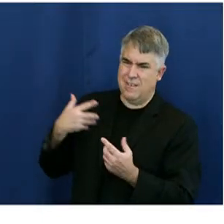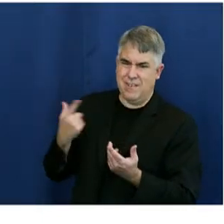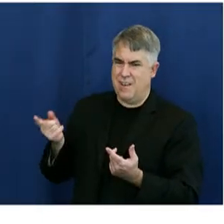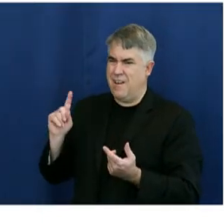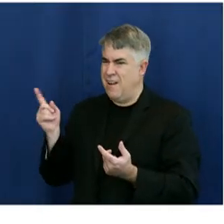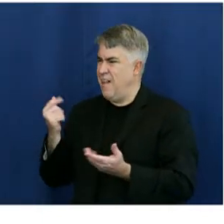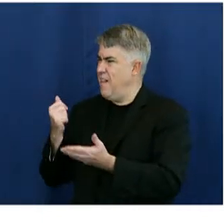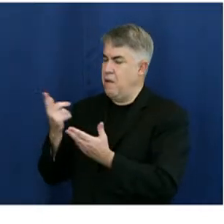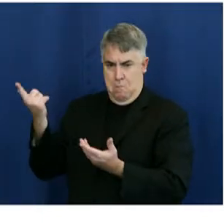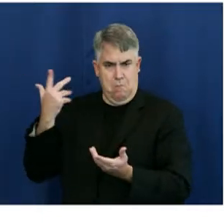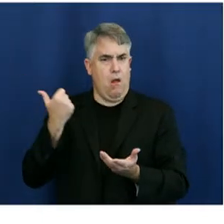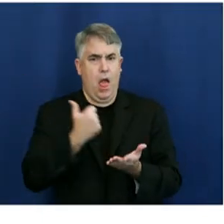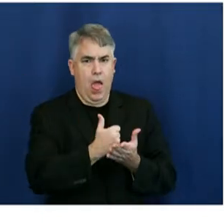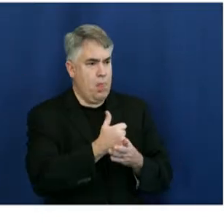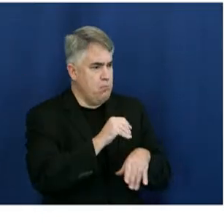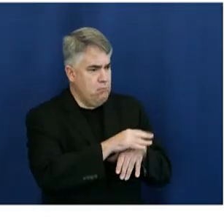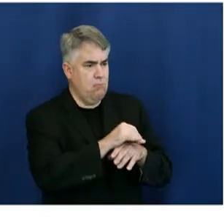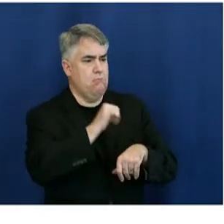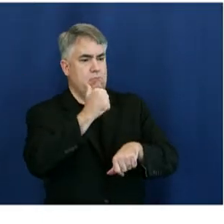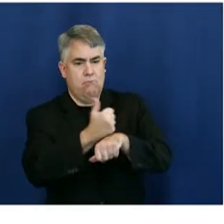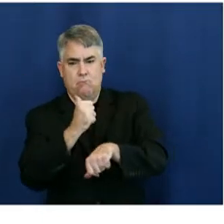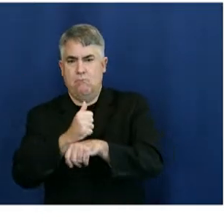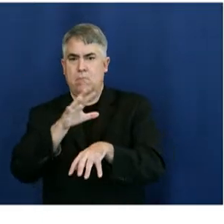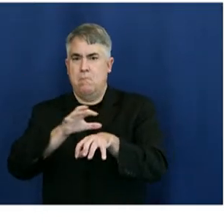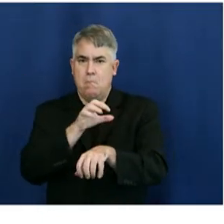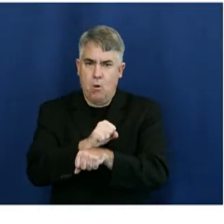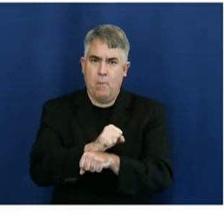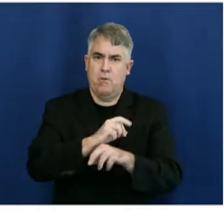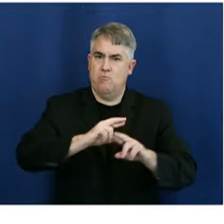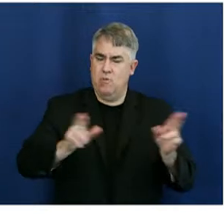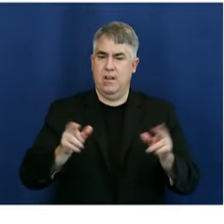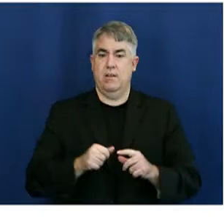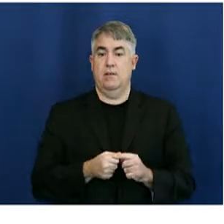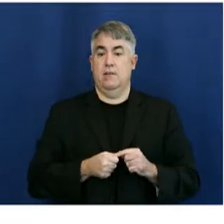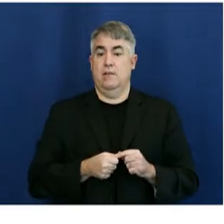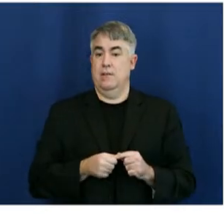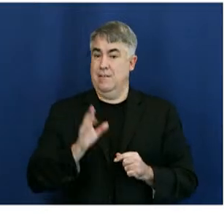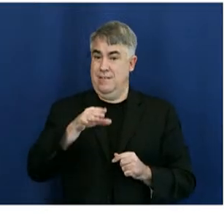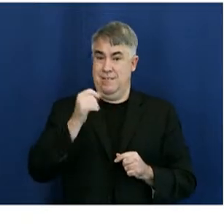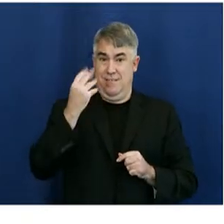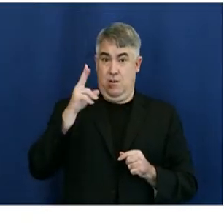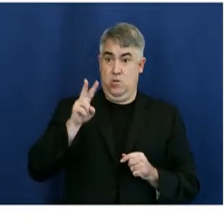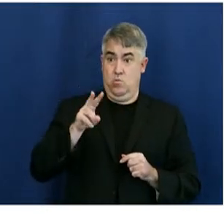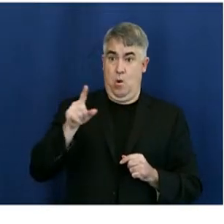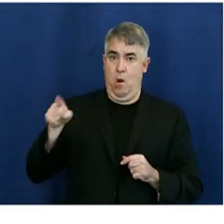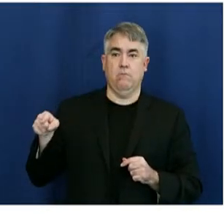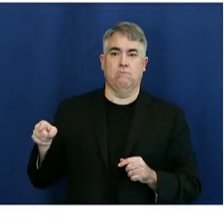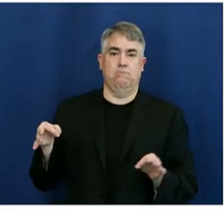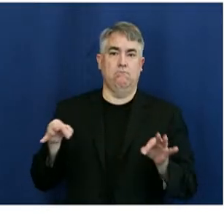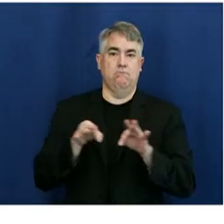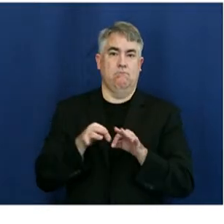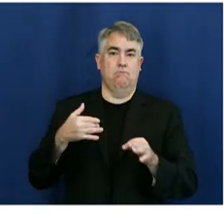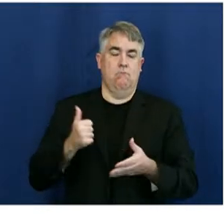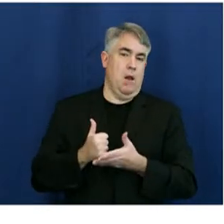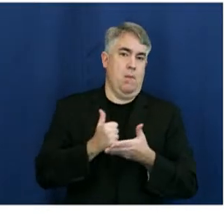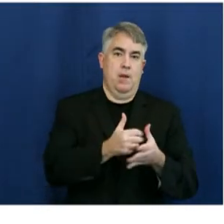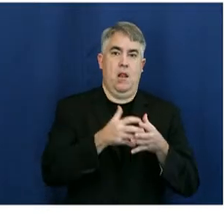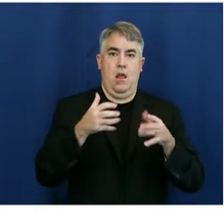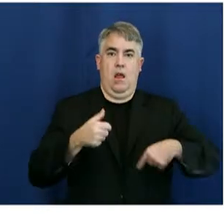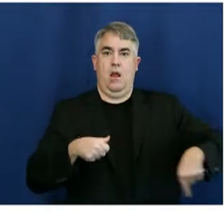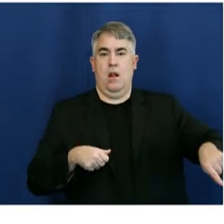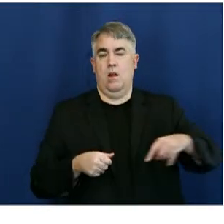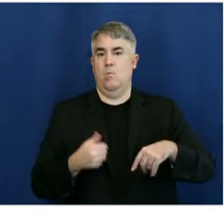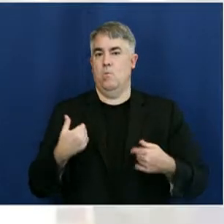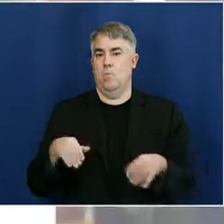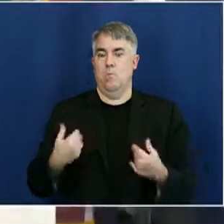directly. And so this is helping, and we know that this is important. The other part I think that's really critical,